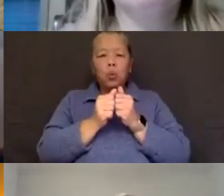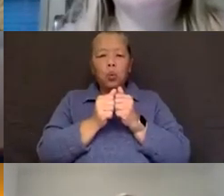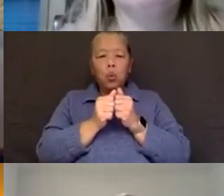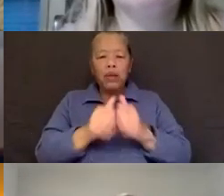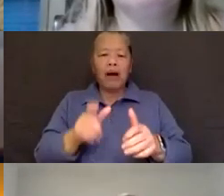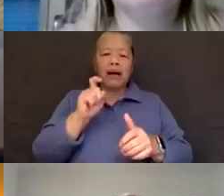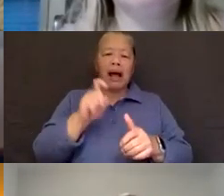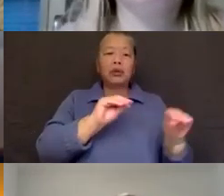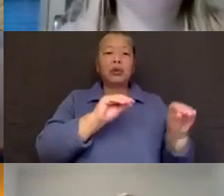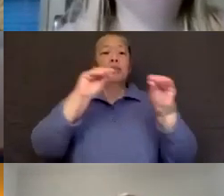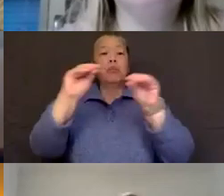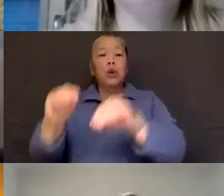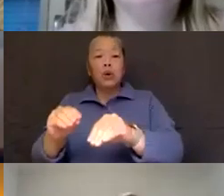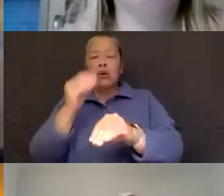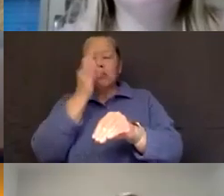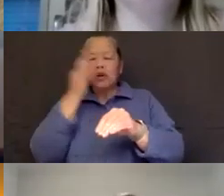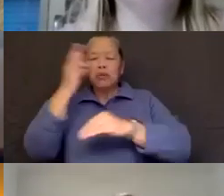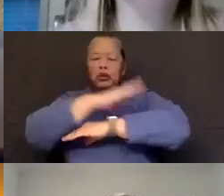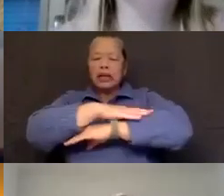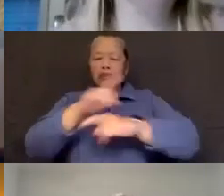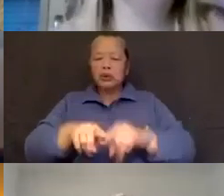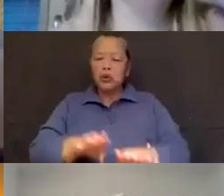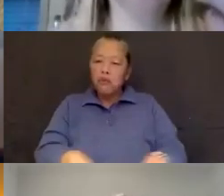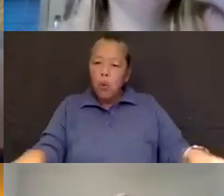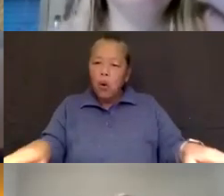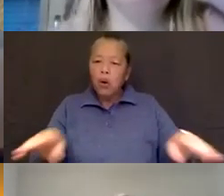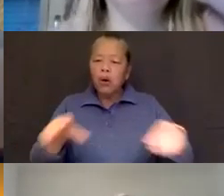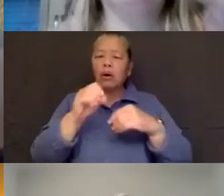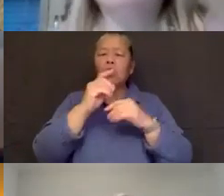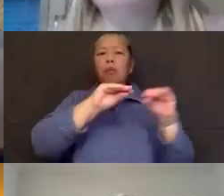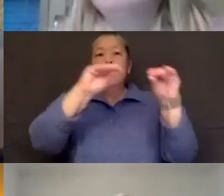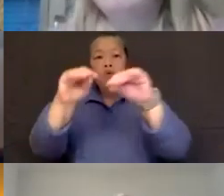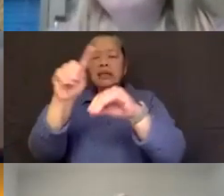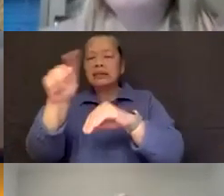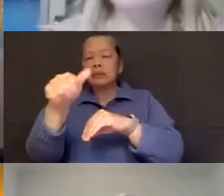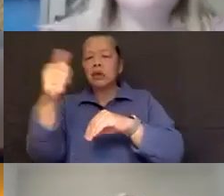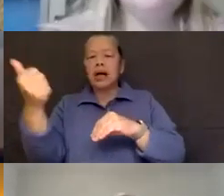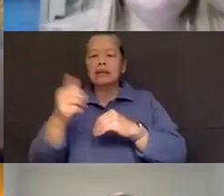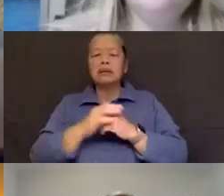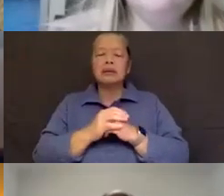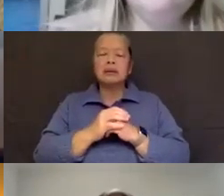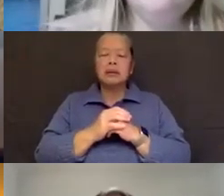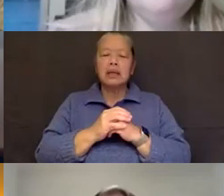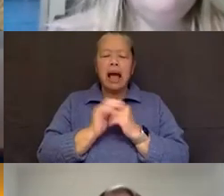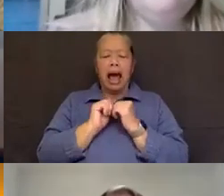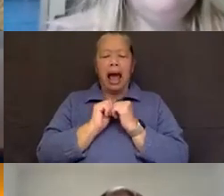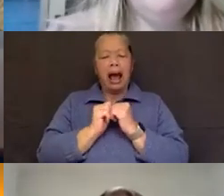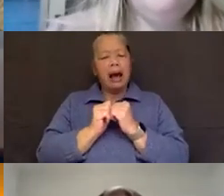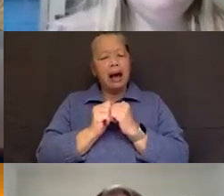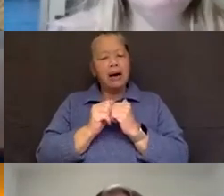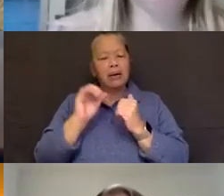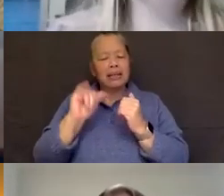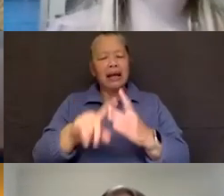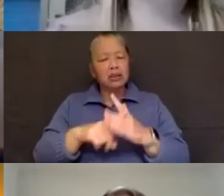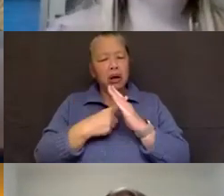communion table maybe down to the floor or somewhere else? And it just, you know, how did that